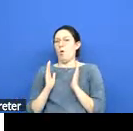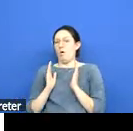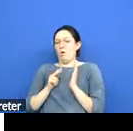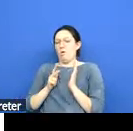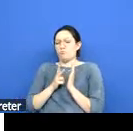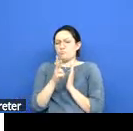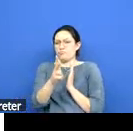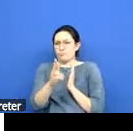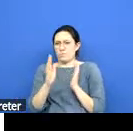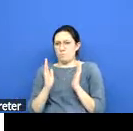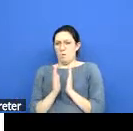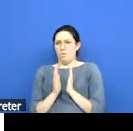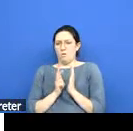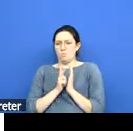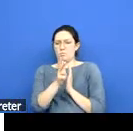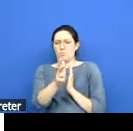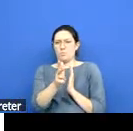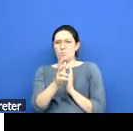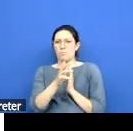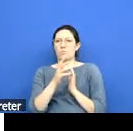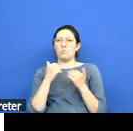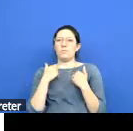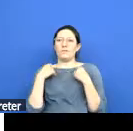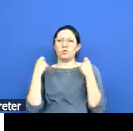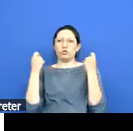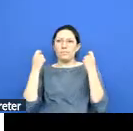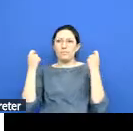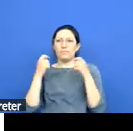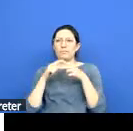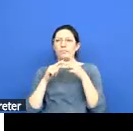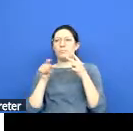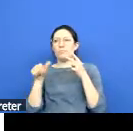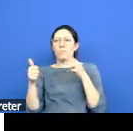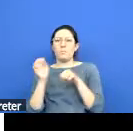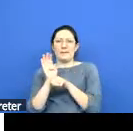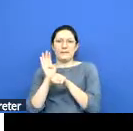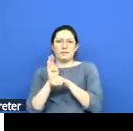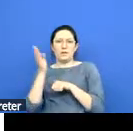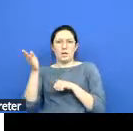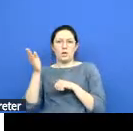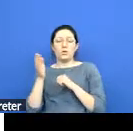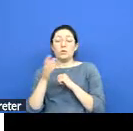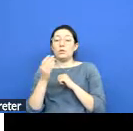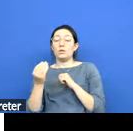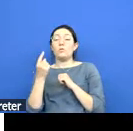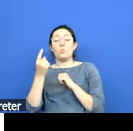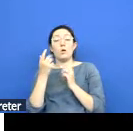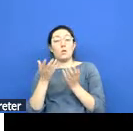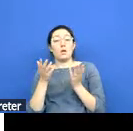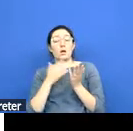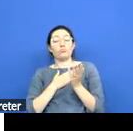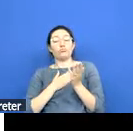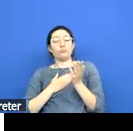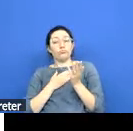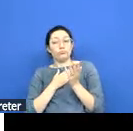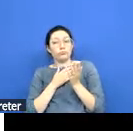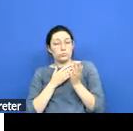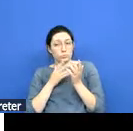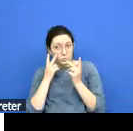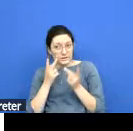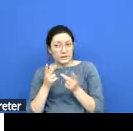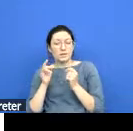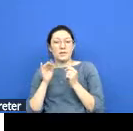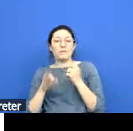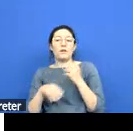And, there's a gym back there and I forgot what other business. And one of the things that we'd like to see is if somewhere there could be a